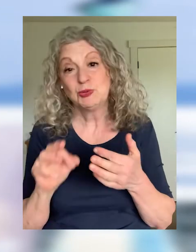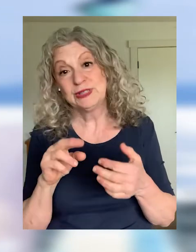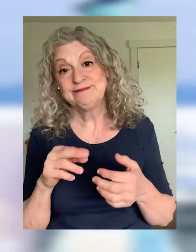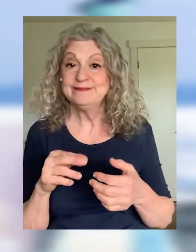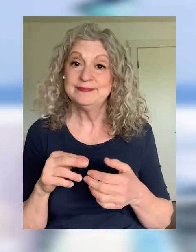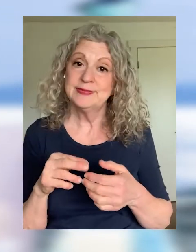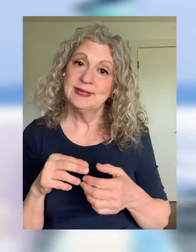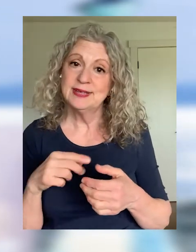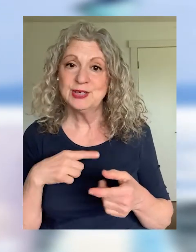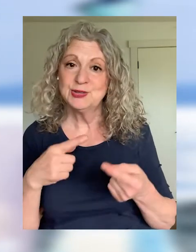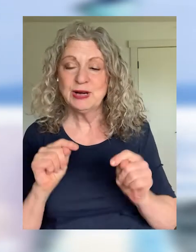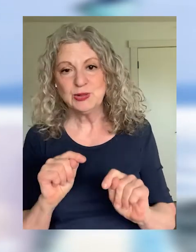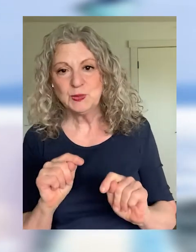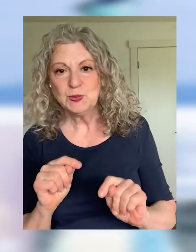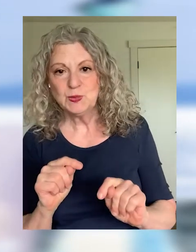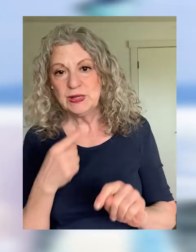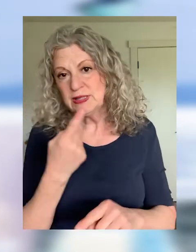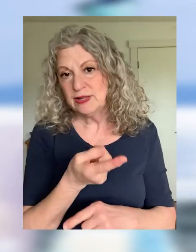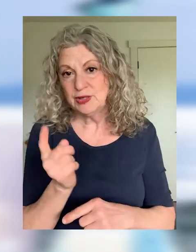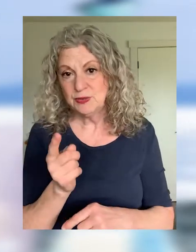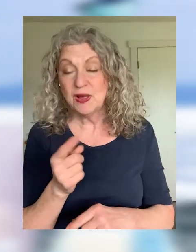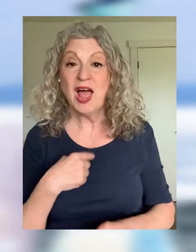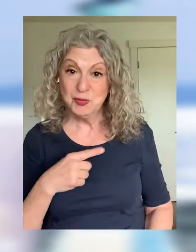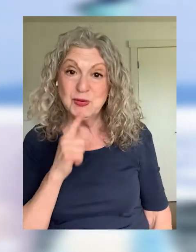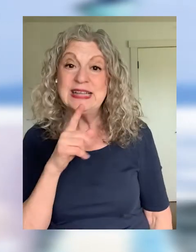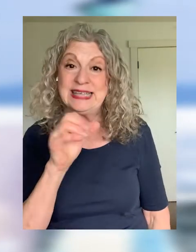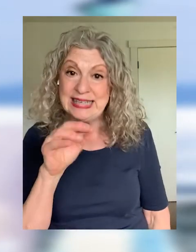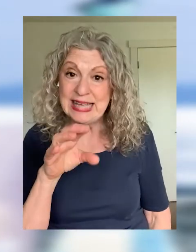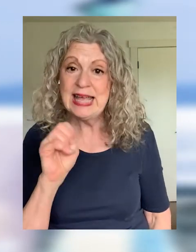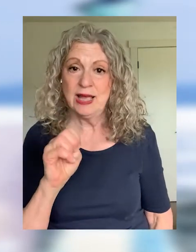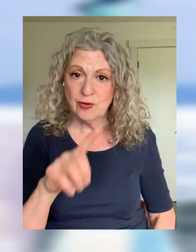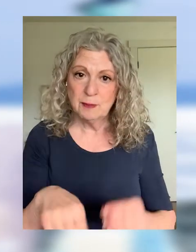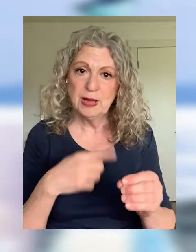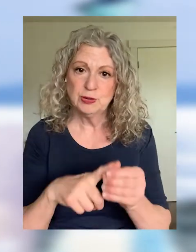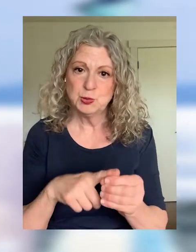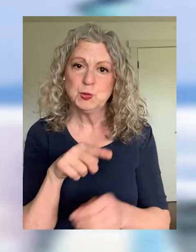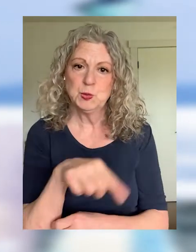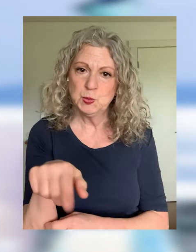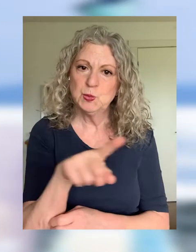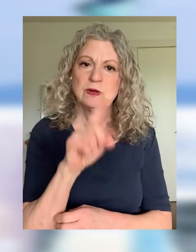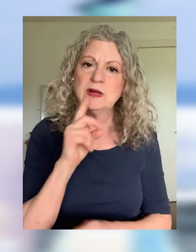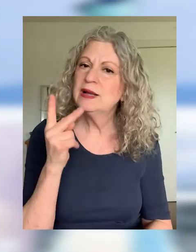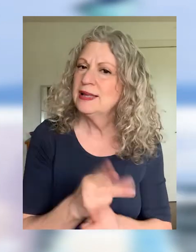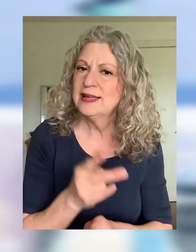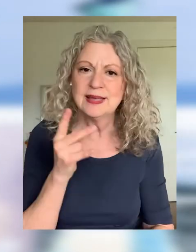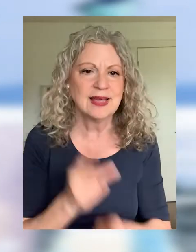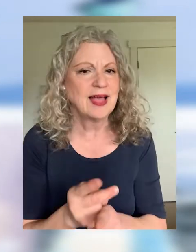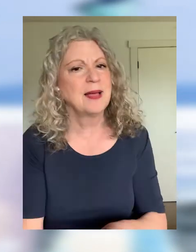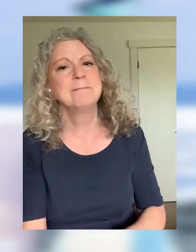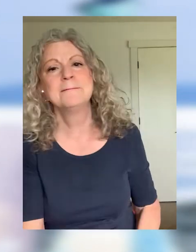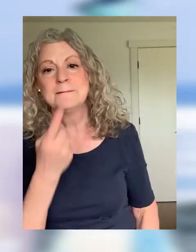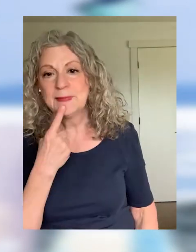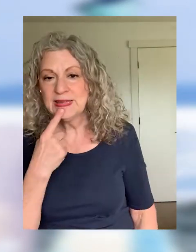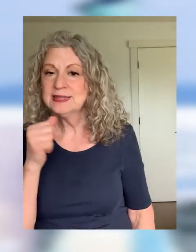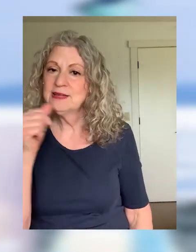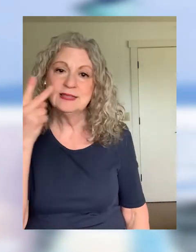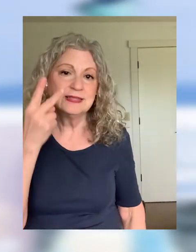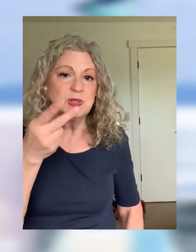to. I tell them, I care about you. I tell them, I miss having you in